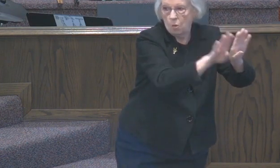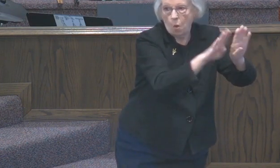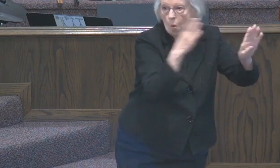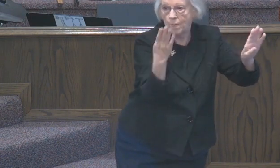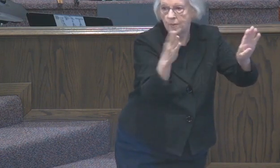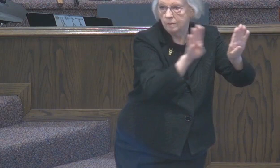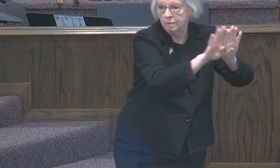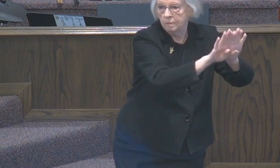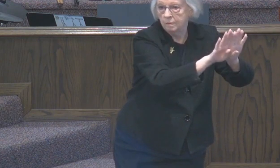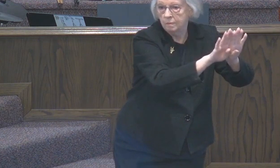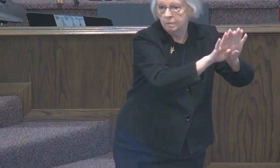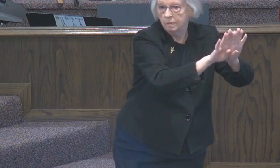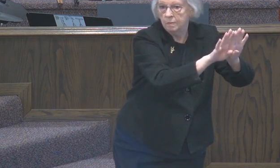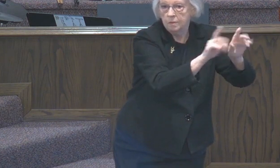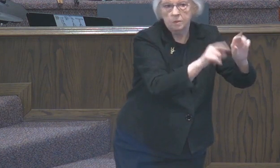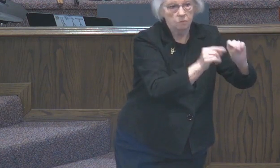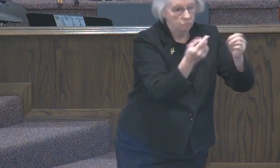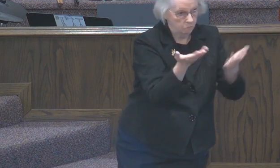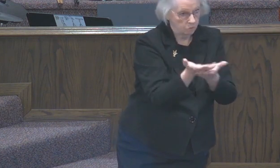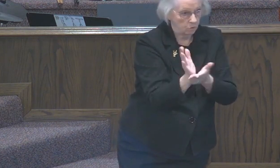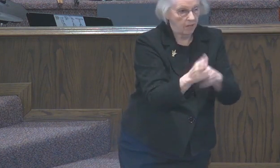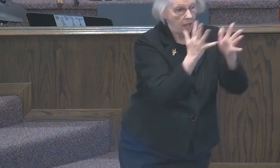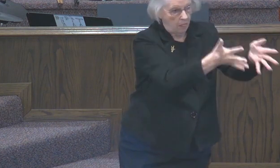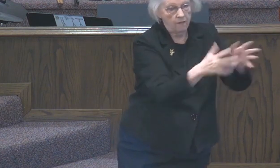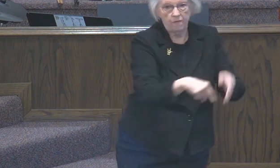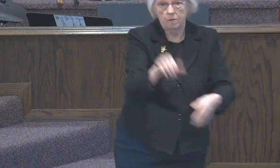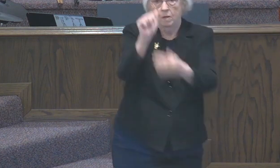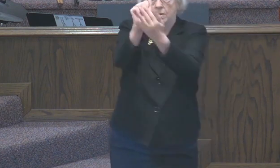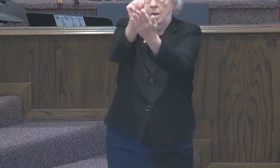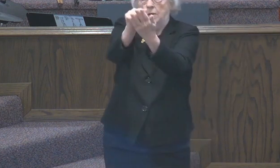Lord. Open the eyes of my heart.